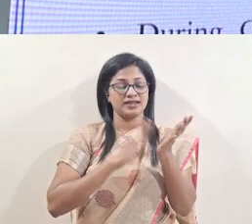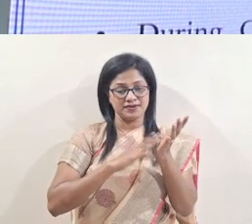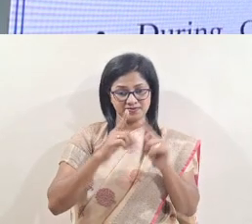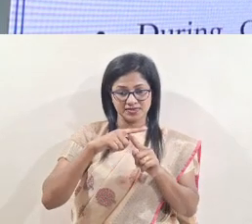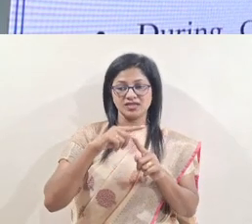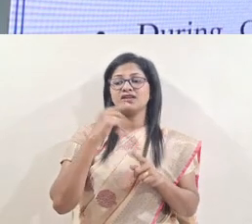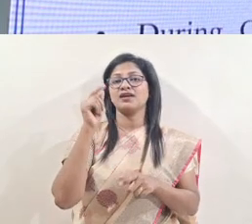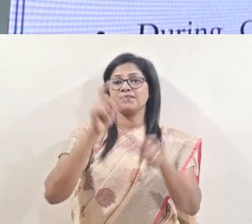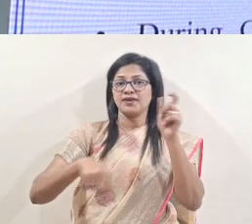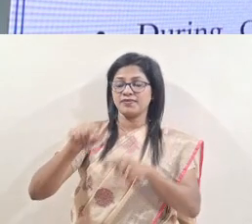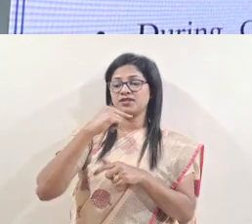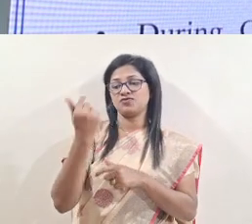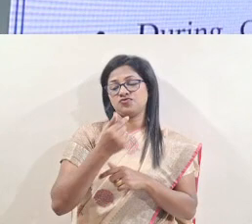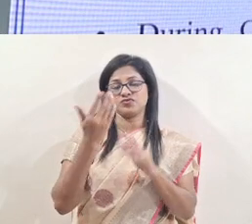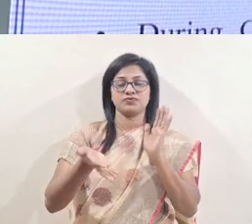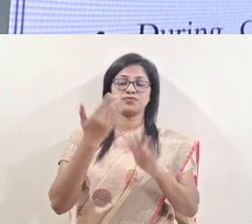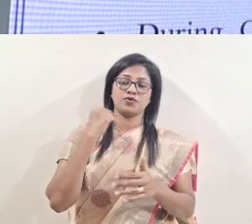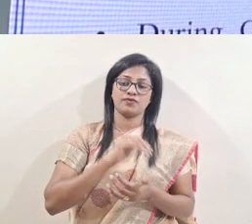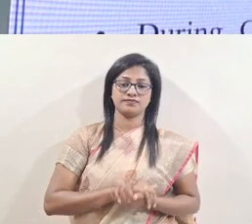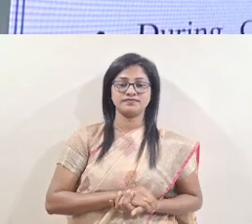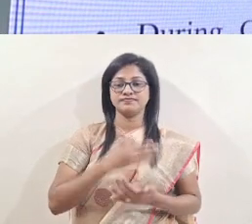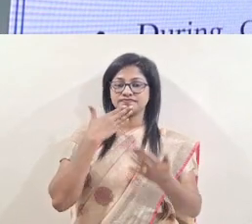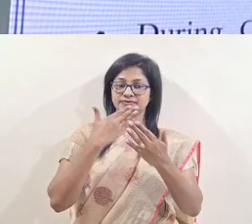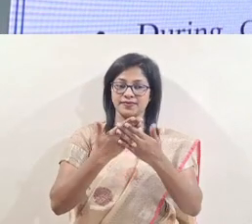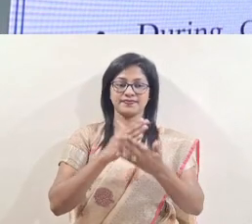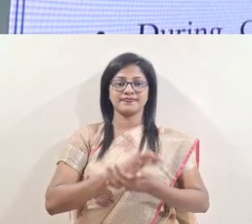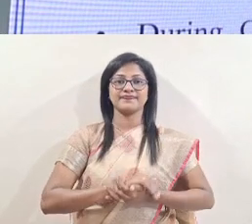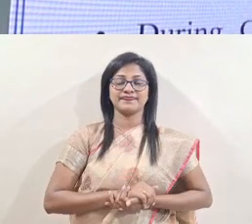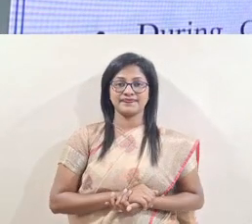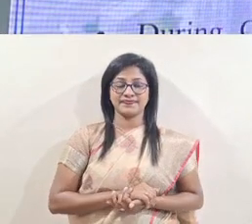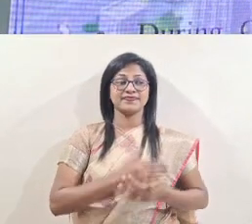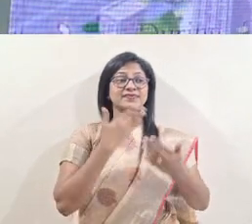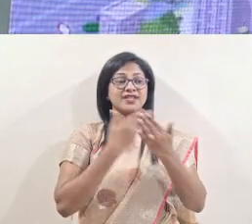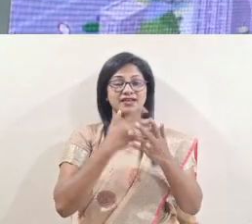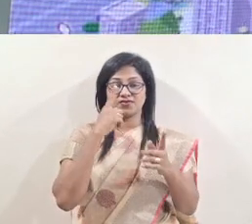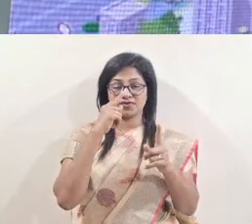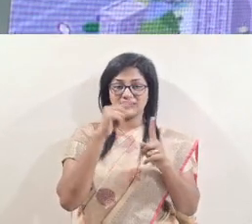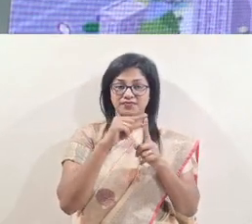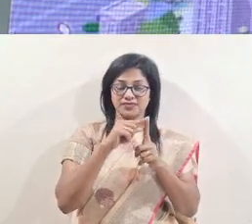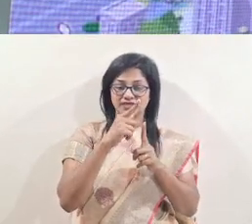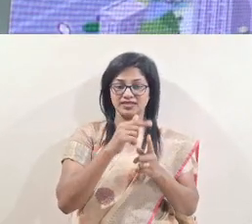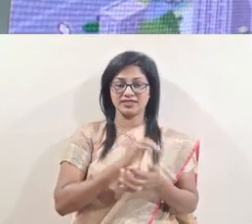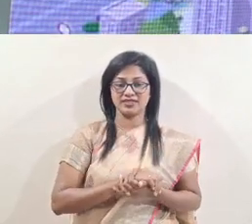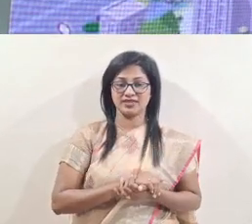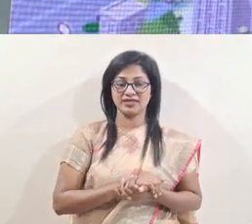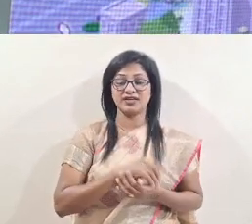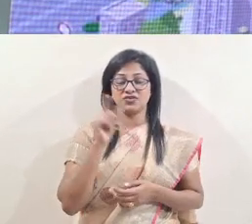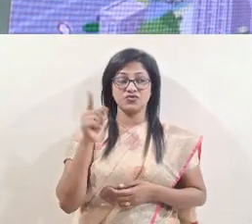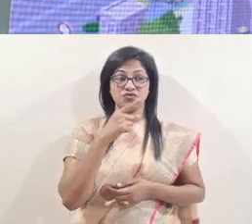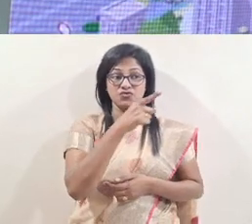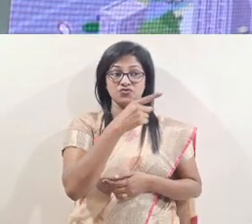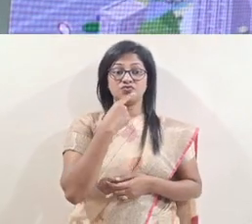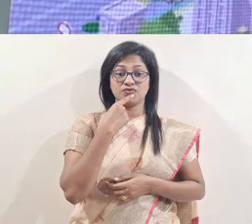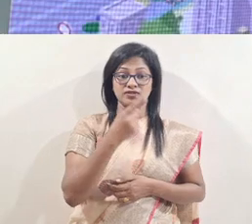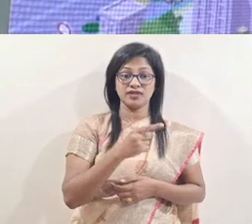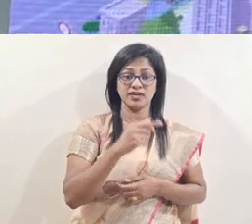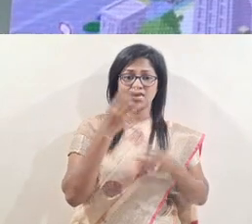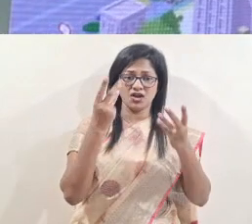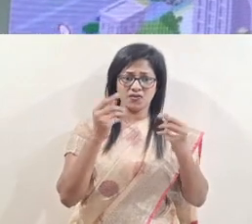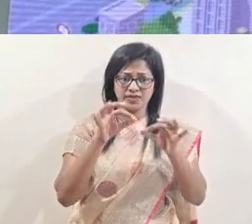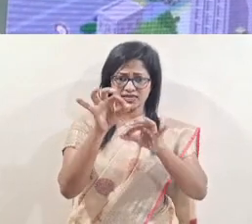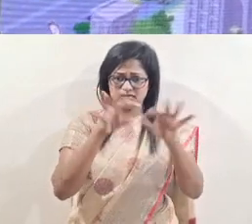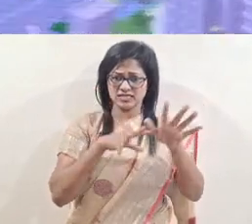in those cities. Thank you. Thank you, Preeti. But you say that how many cities you have taken